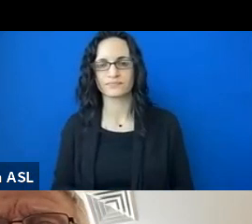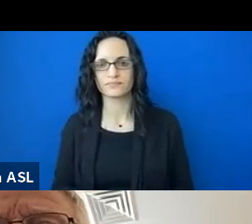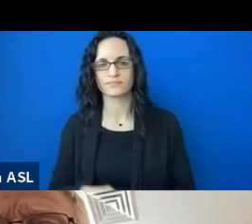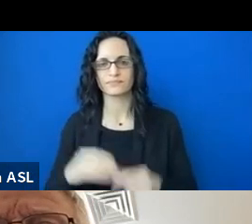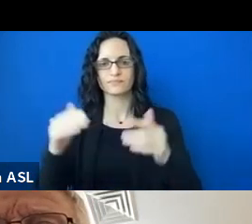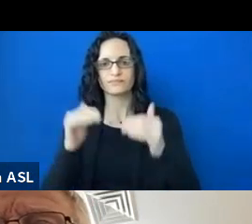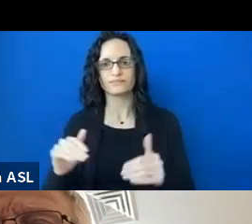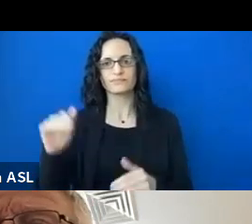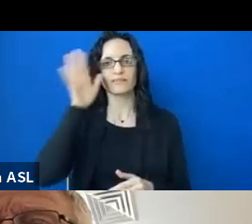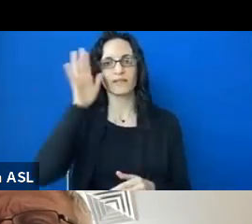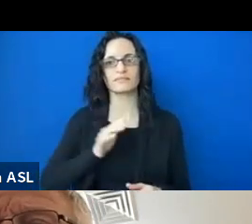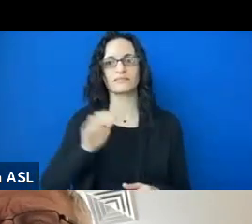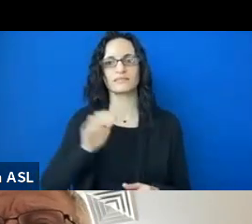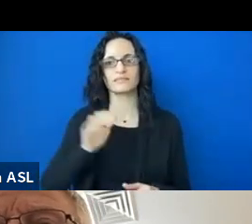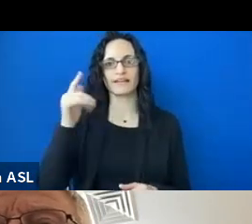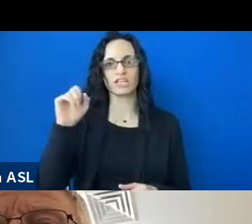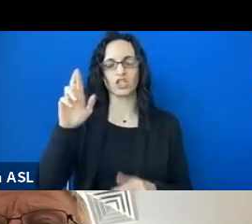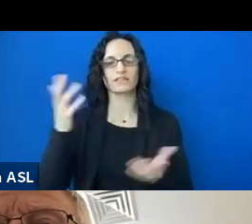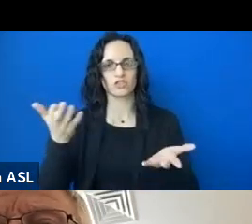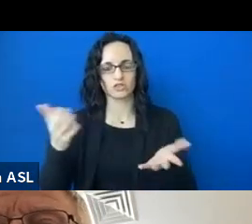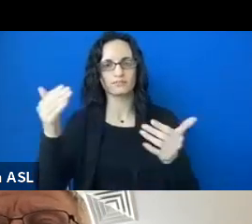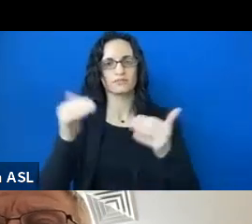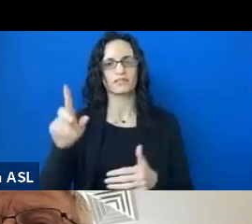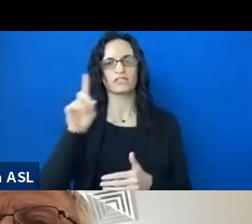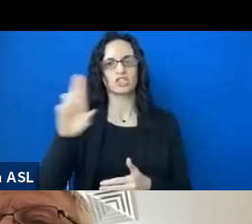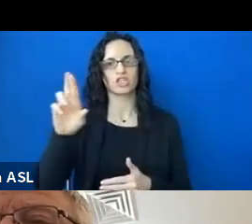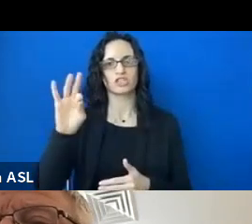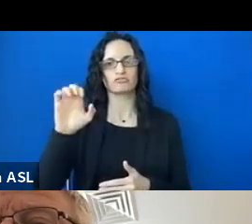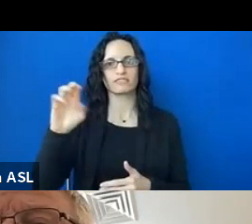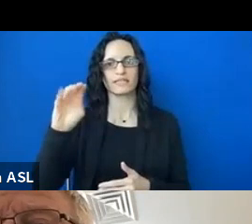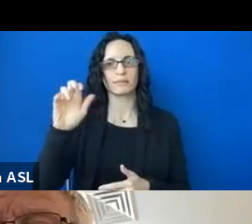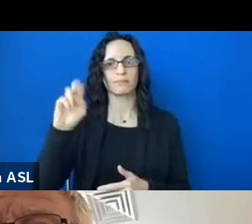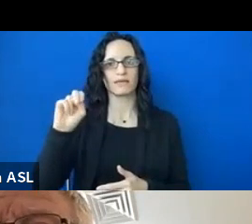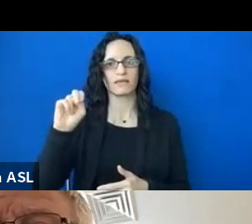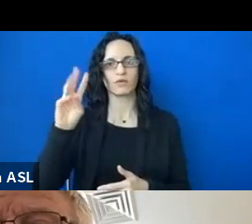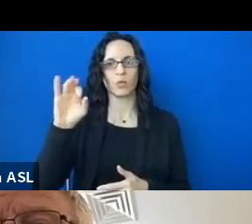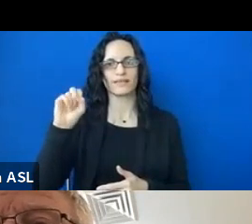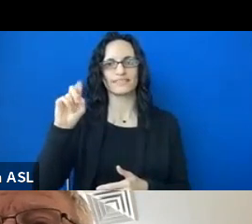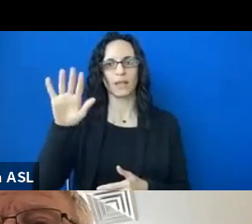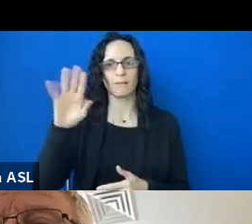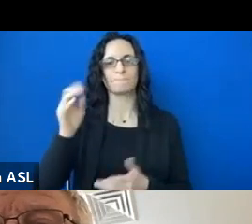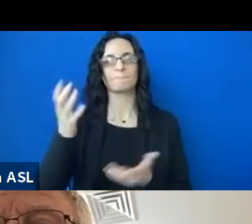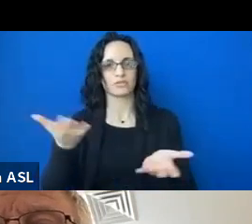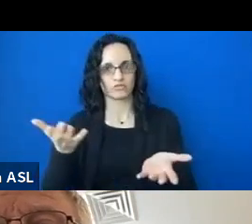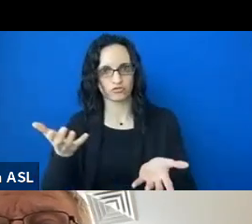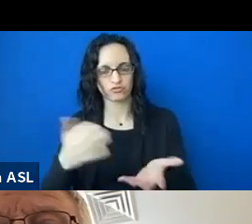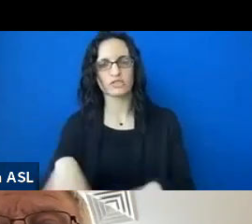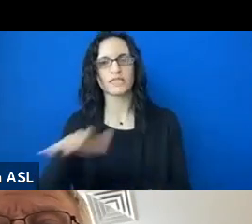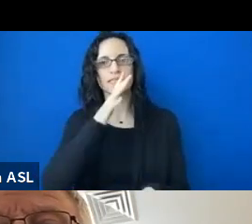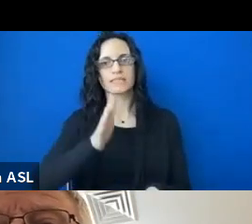Mr. Kreger? Present. Dr. Freeman Wisdom? Present. Ms. Grassa?